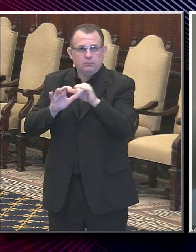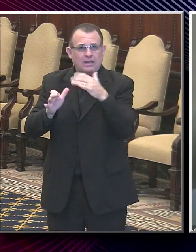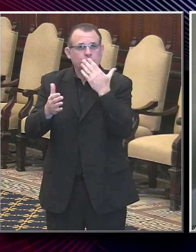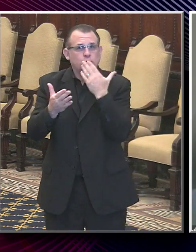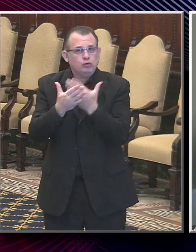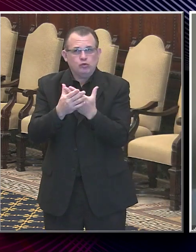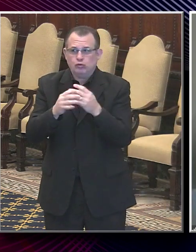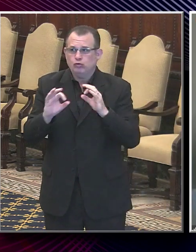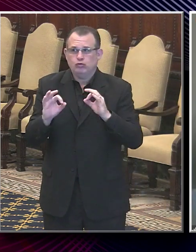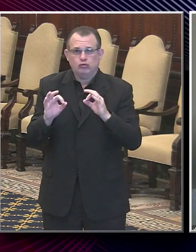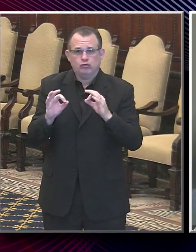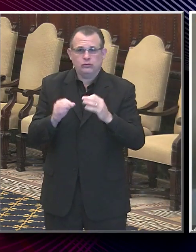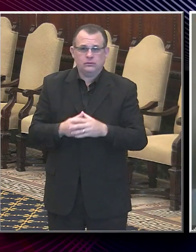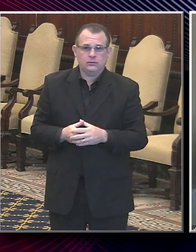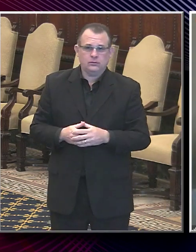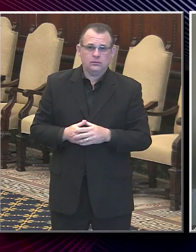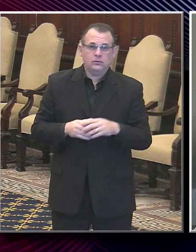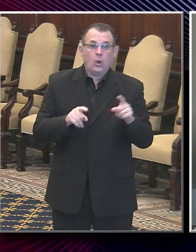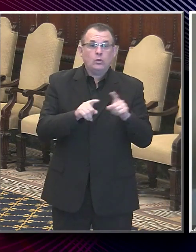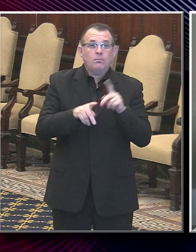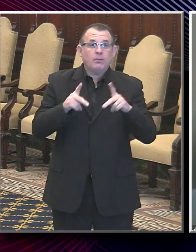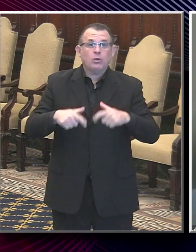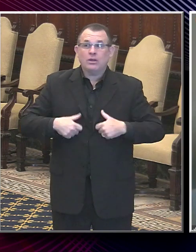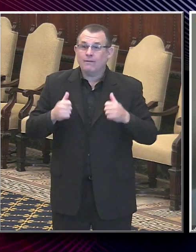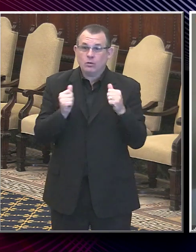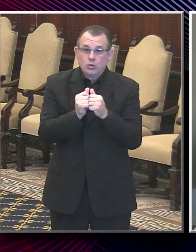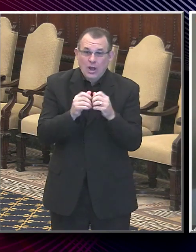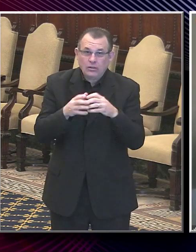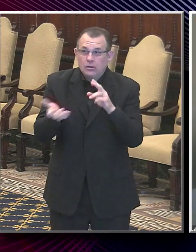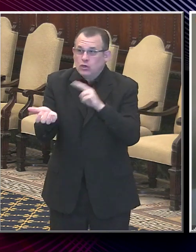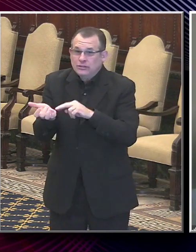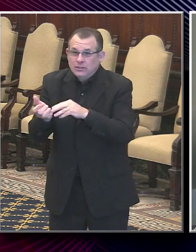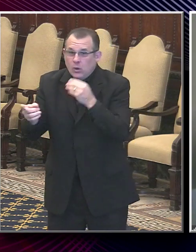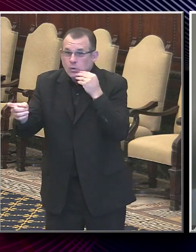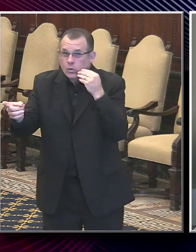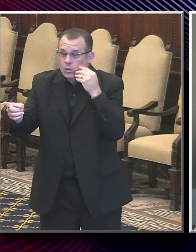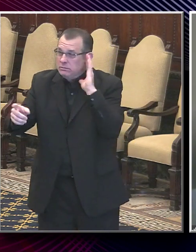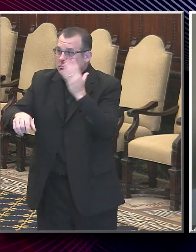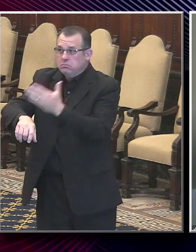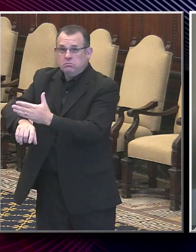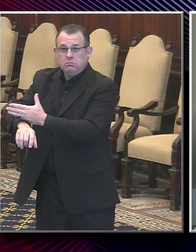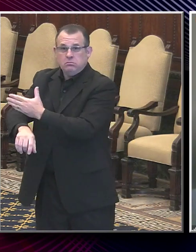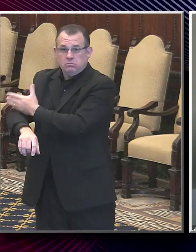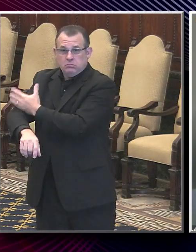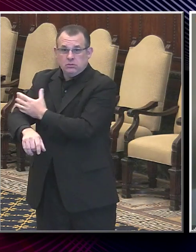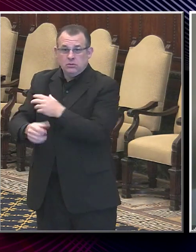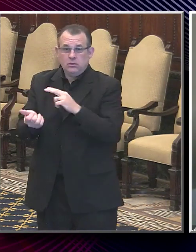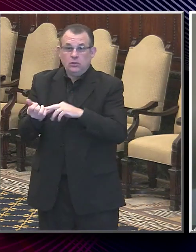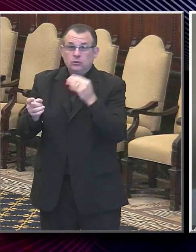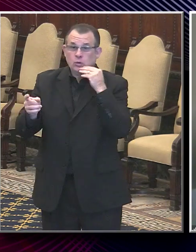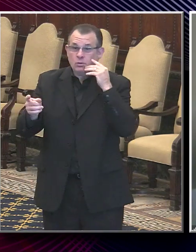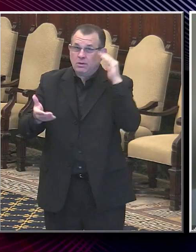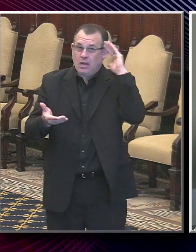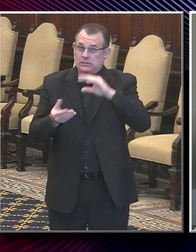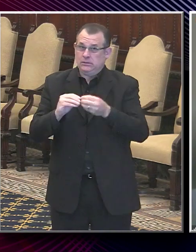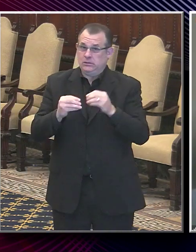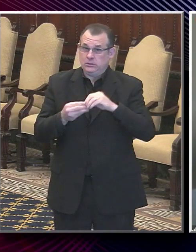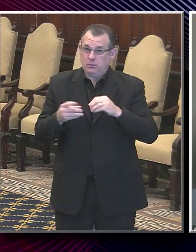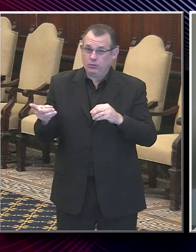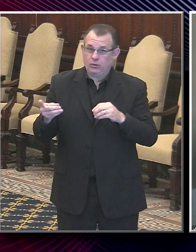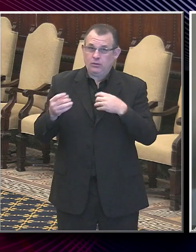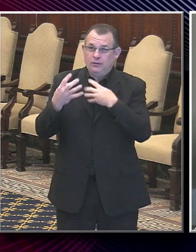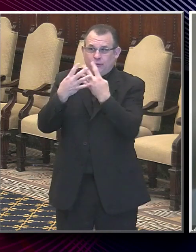also seeing progress in our clusters in congregate settings. Our nursing homes are seeing fewer outbreaks. They're doing more screening of